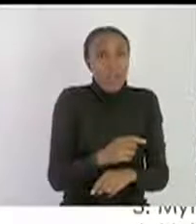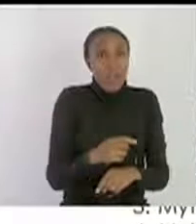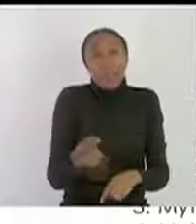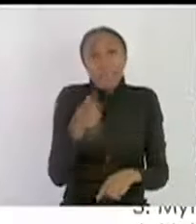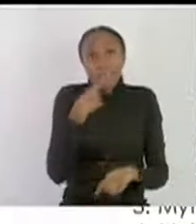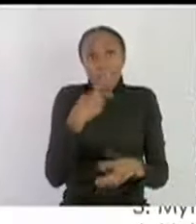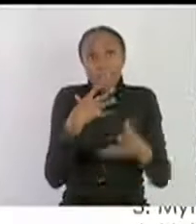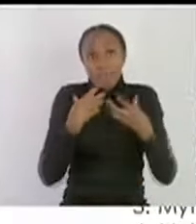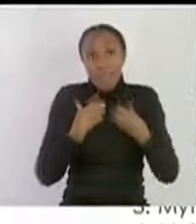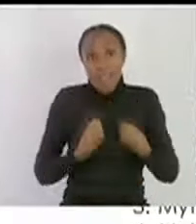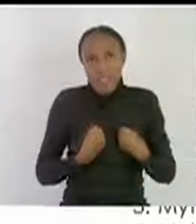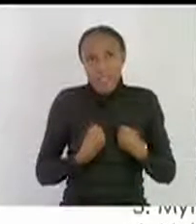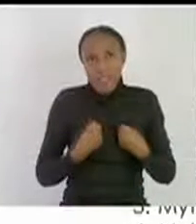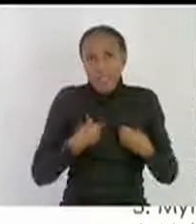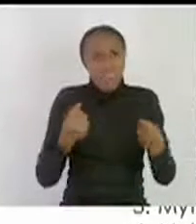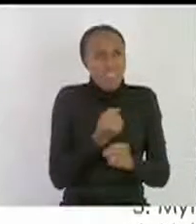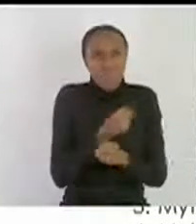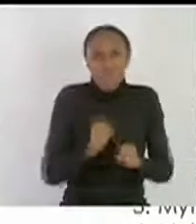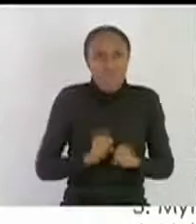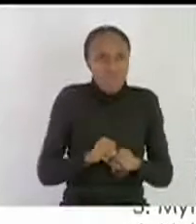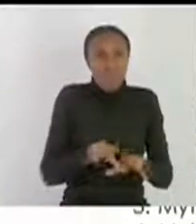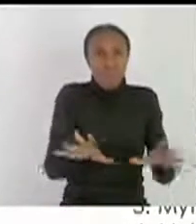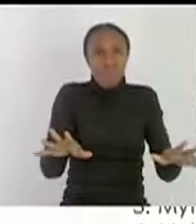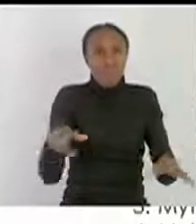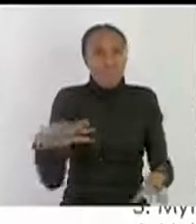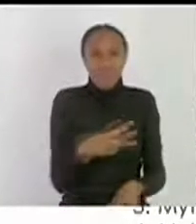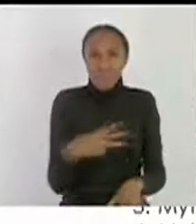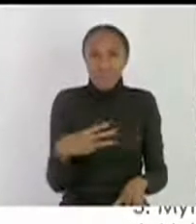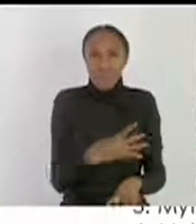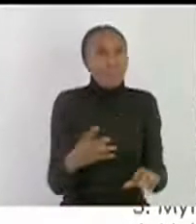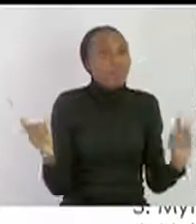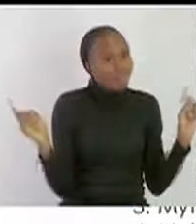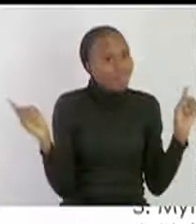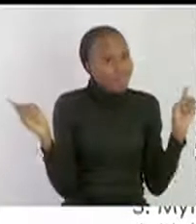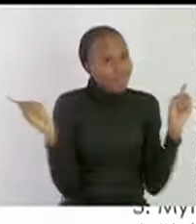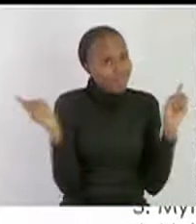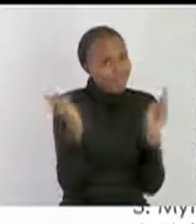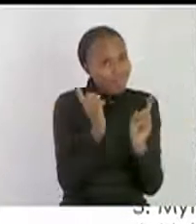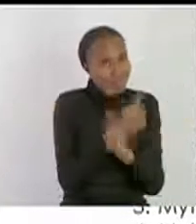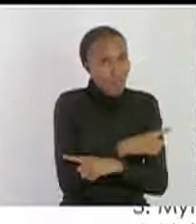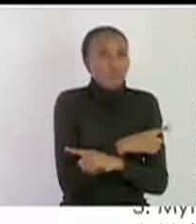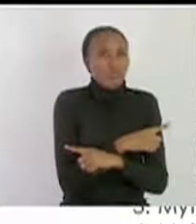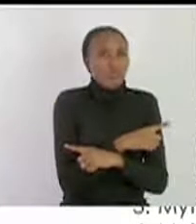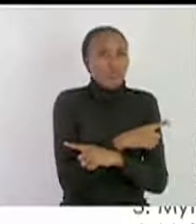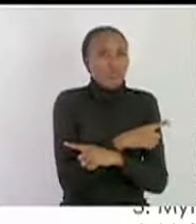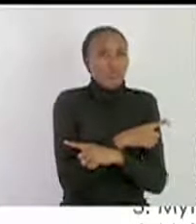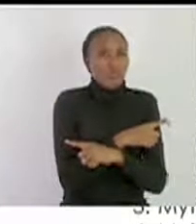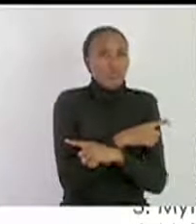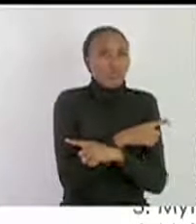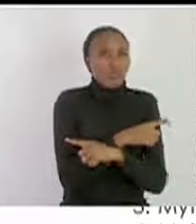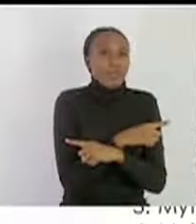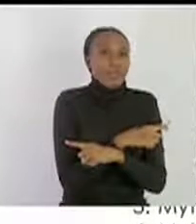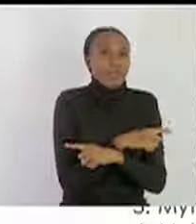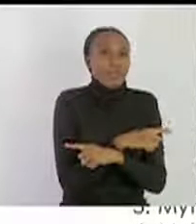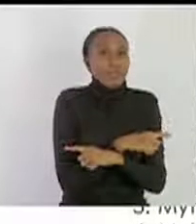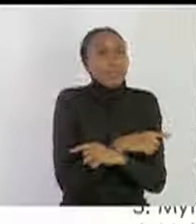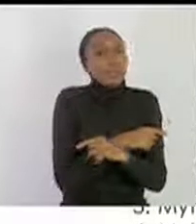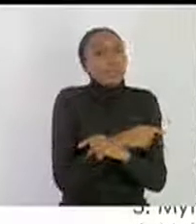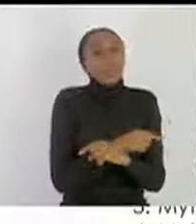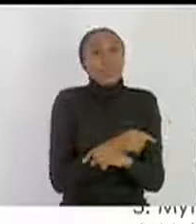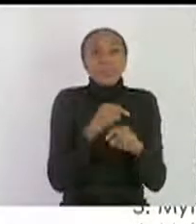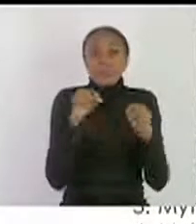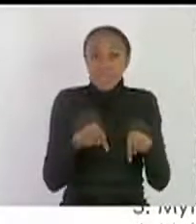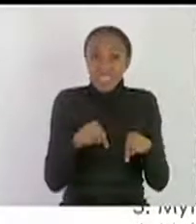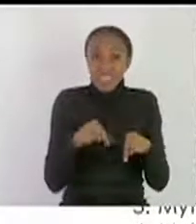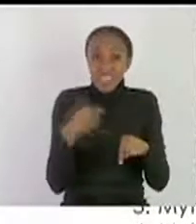treatment, I can't spread the HIV virus, which is not true. So these are